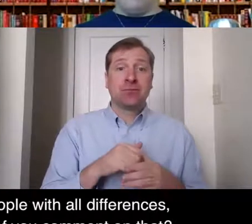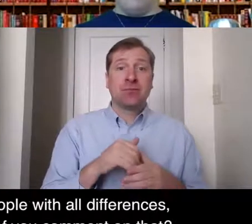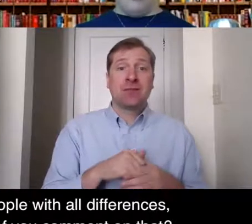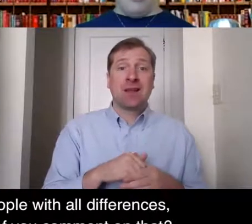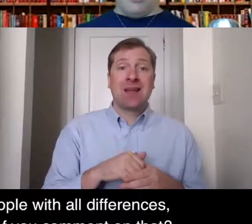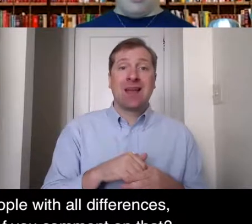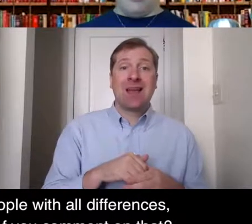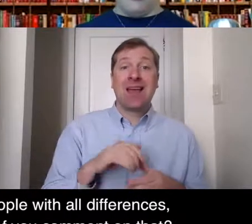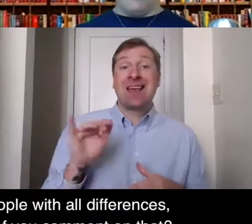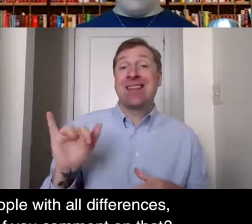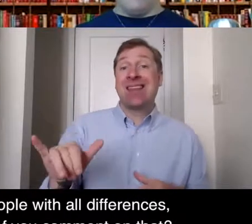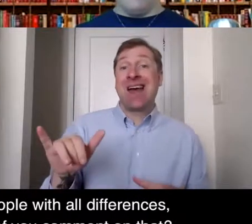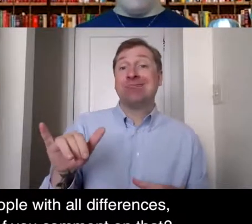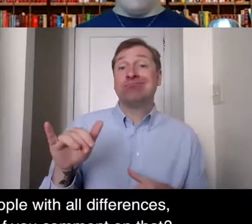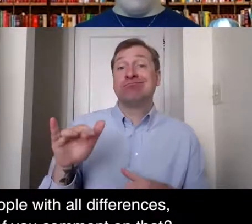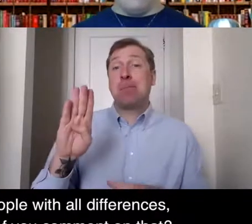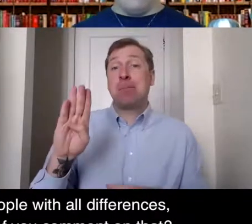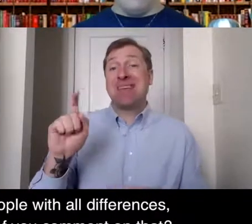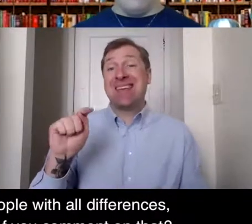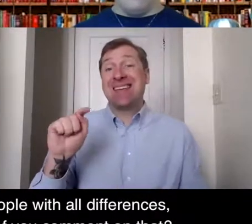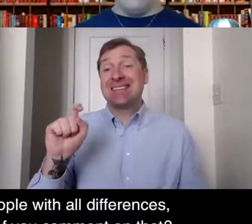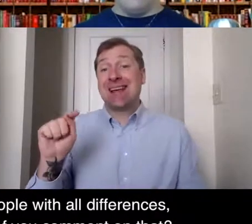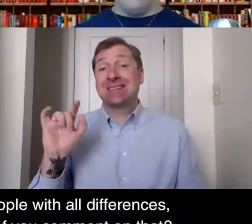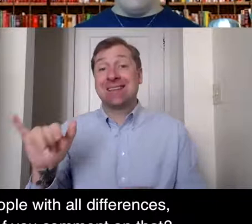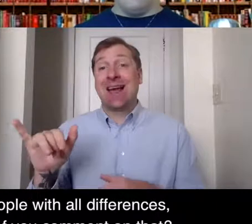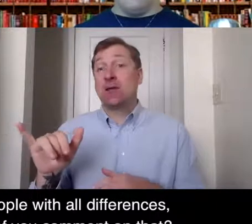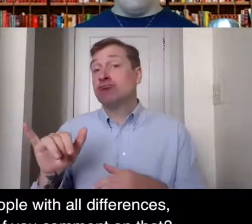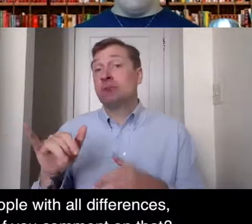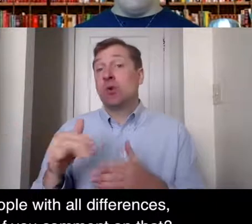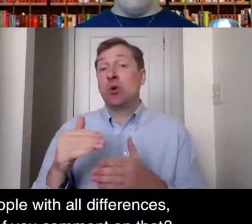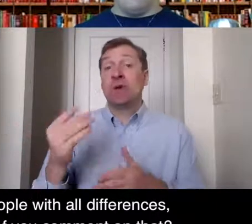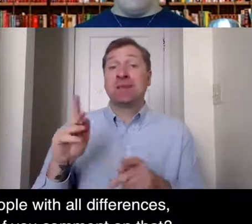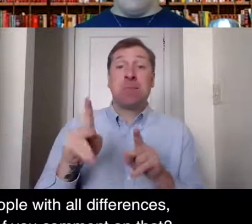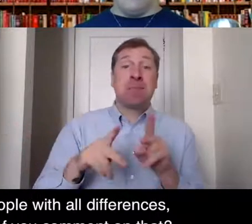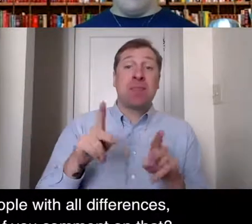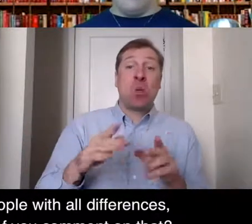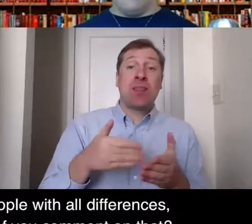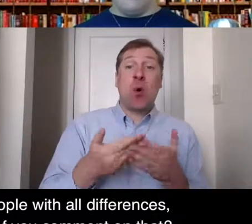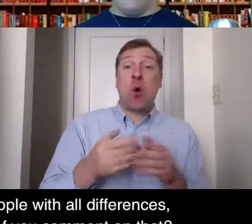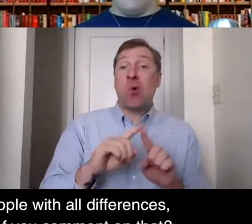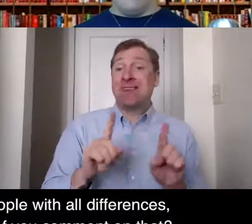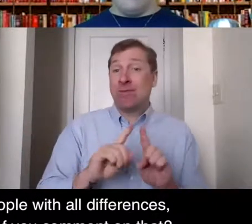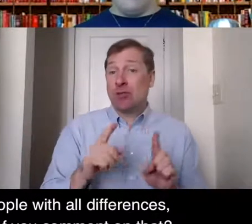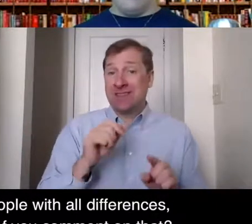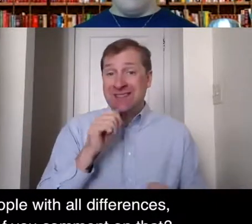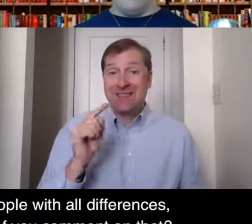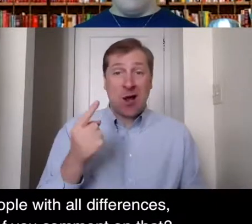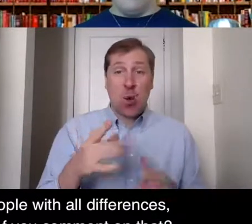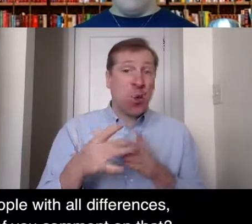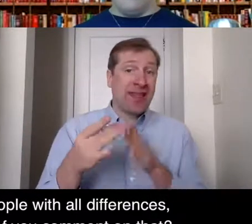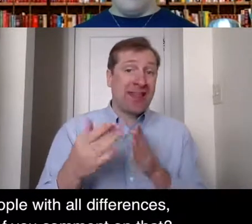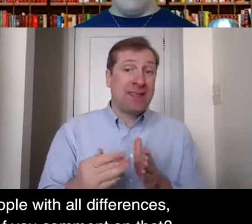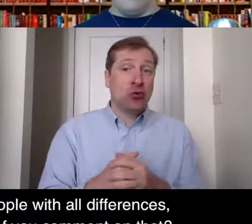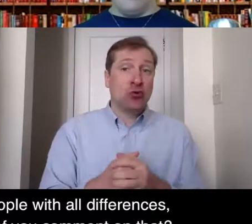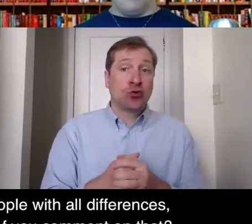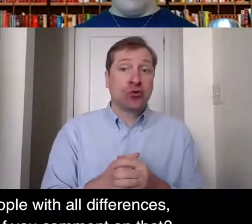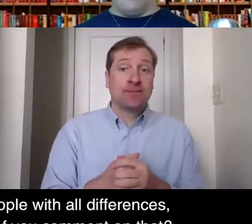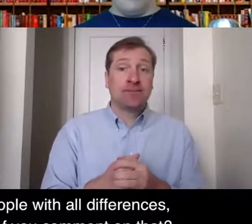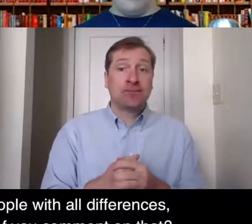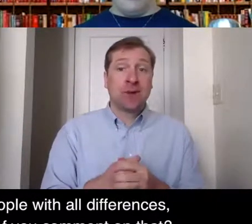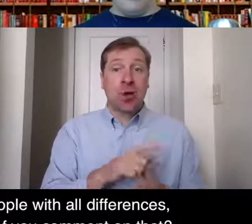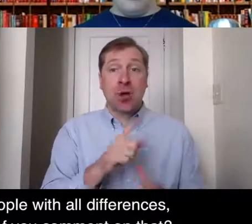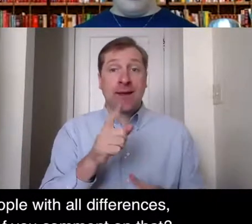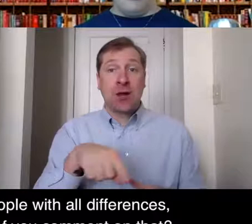24b text would extend to people with all differences, not just leaders. Can either of you